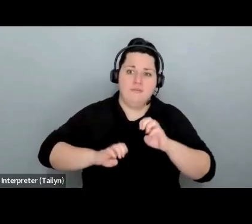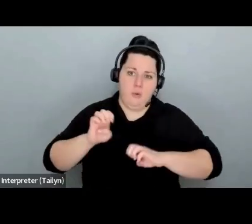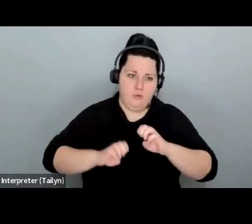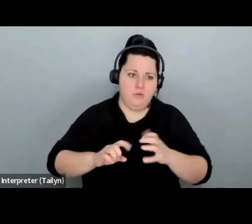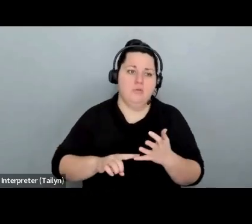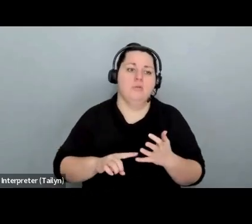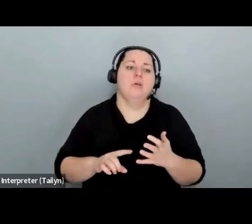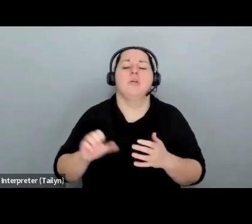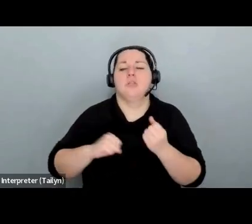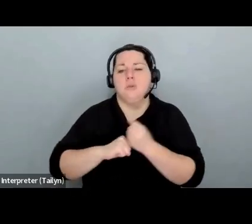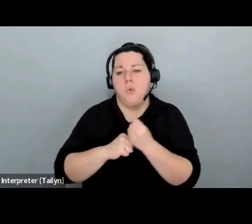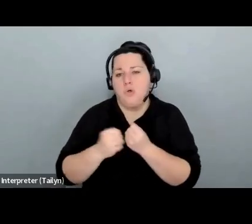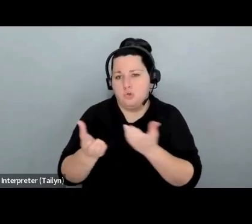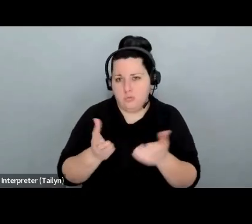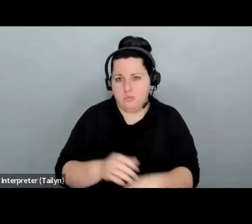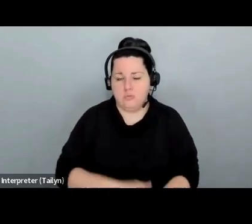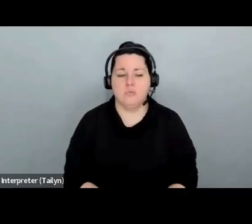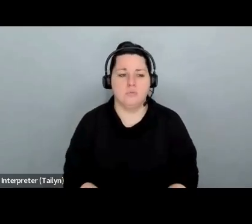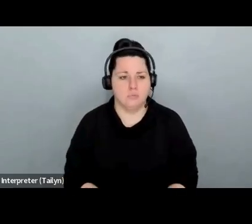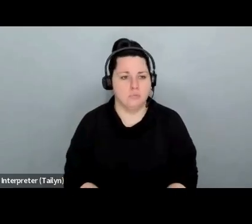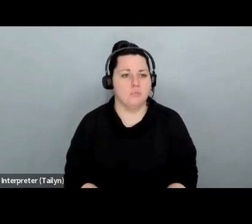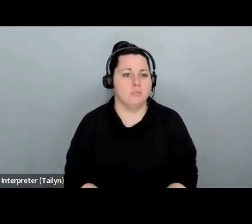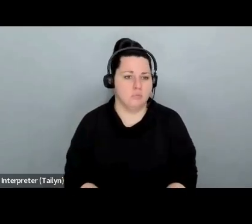supportive services.